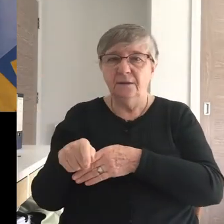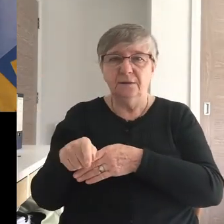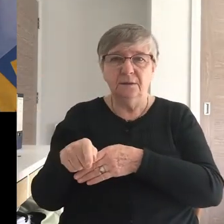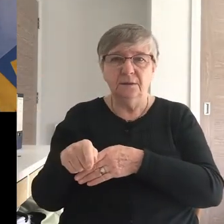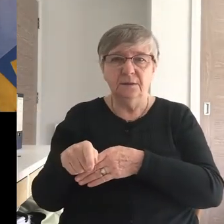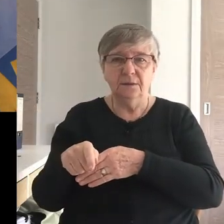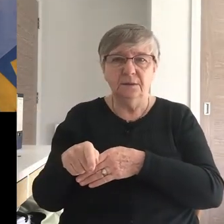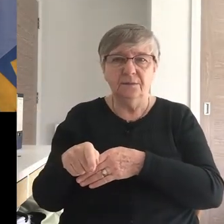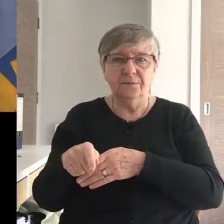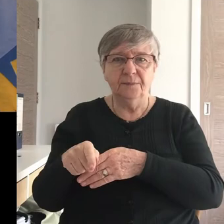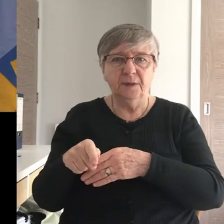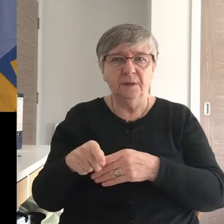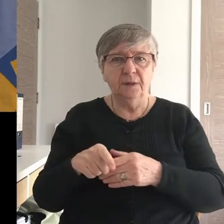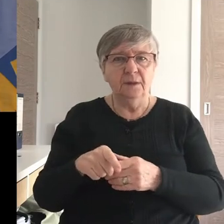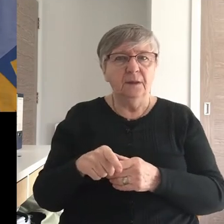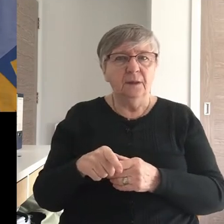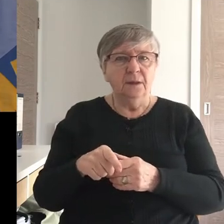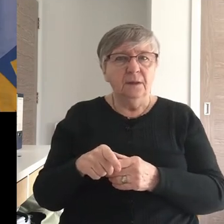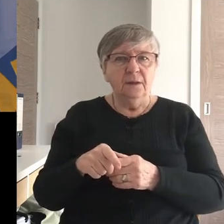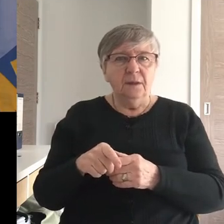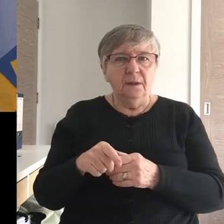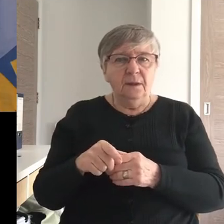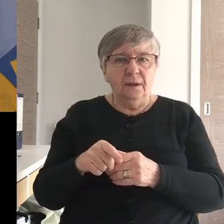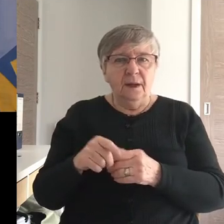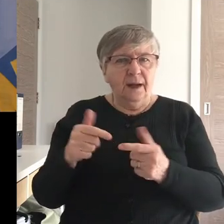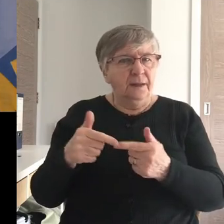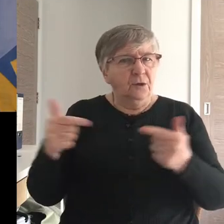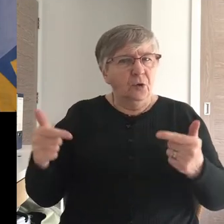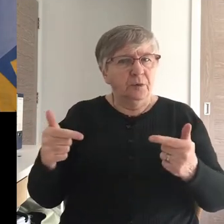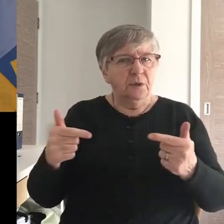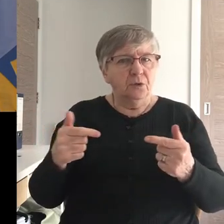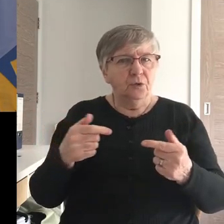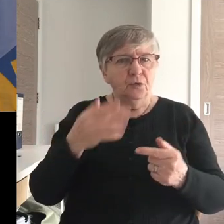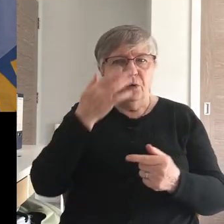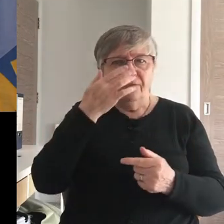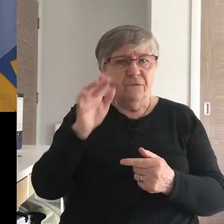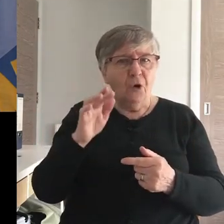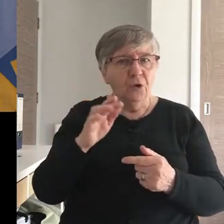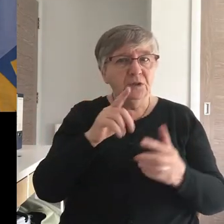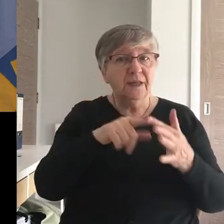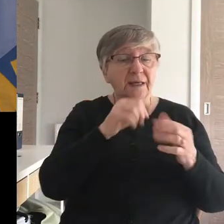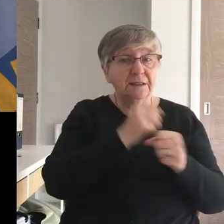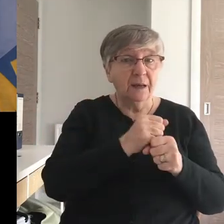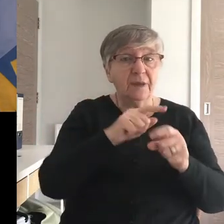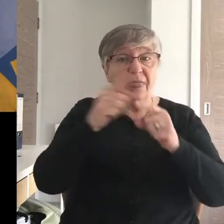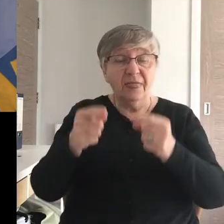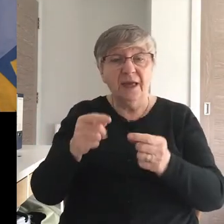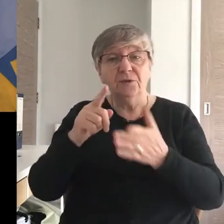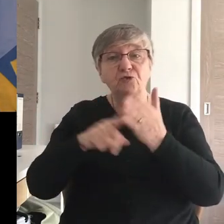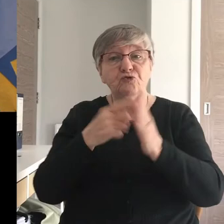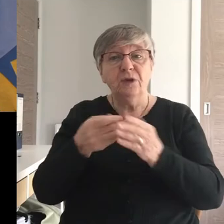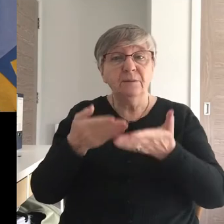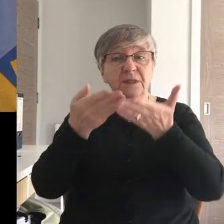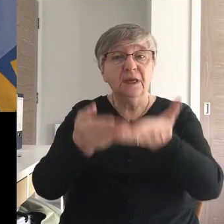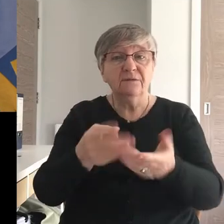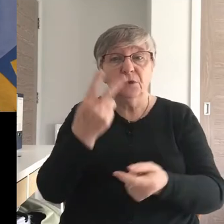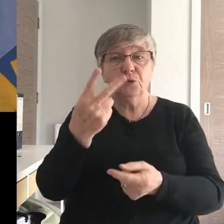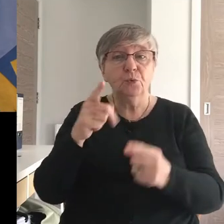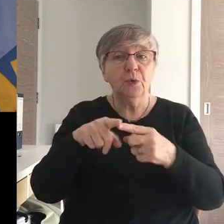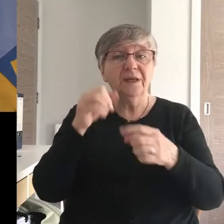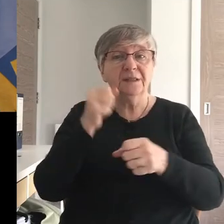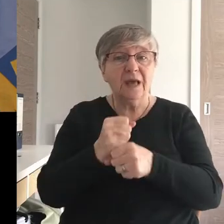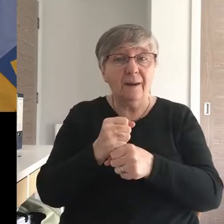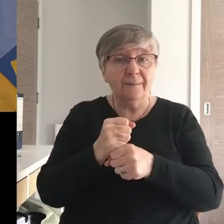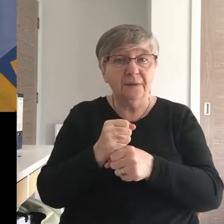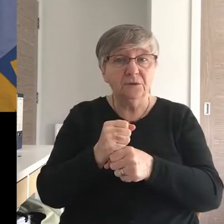And then contrasting with these two false examples, he then gives two examples of faith. Firstly,